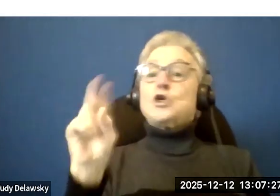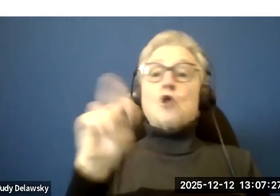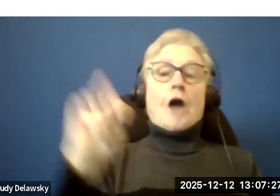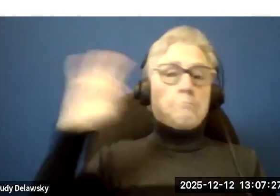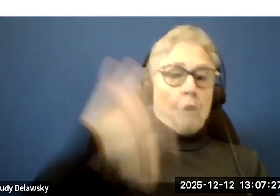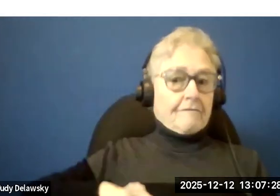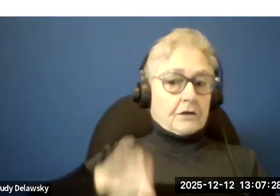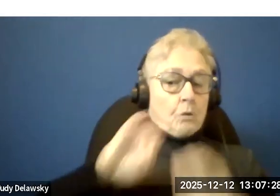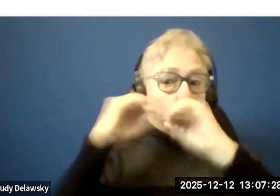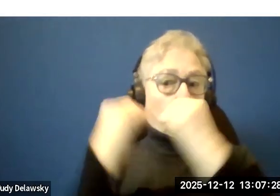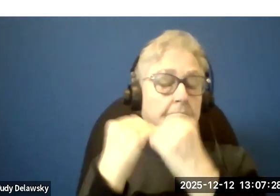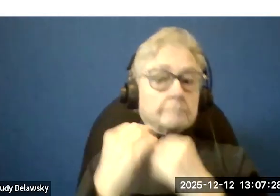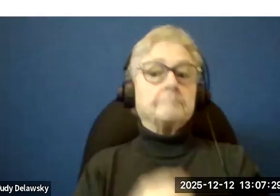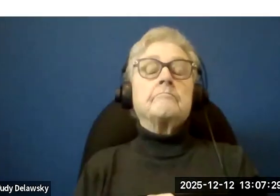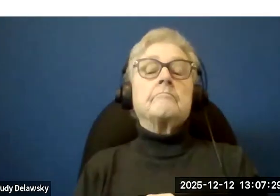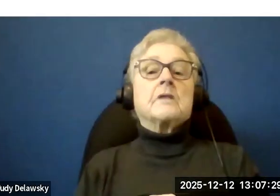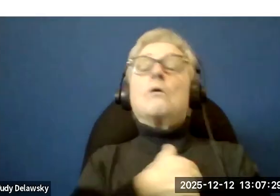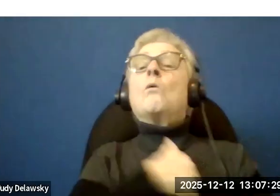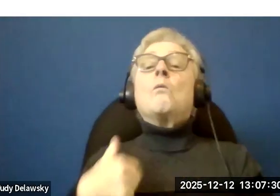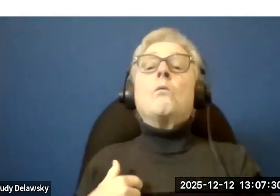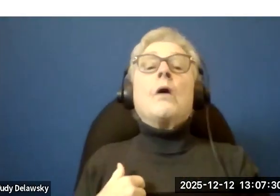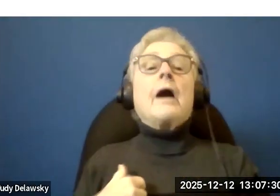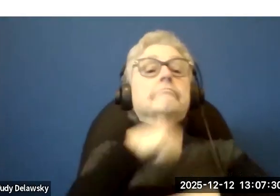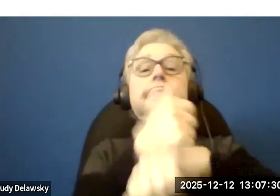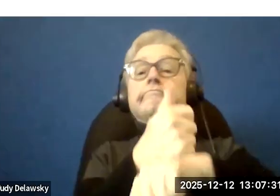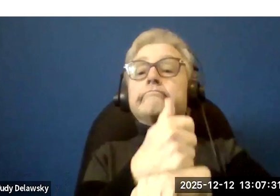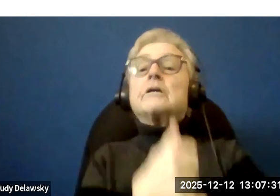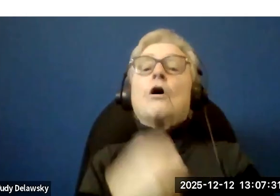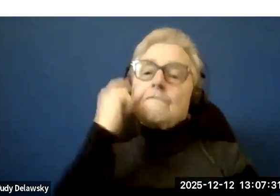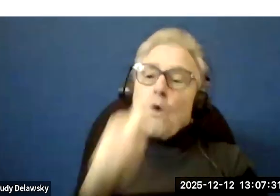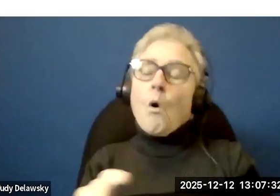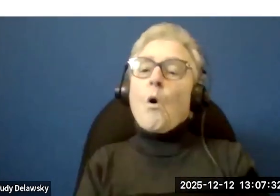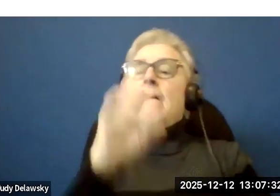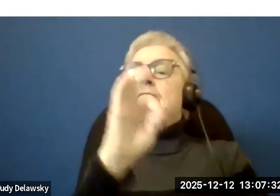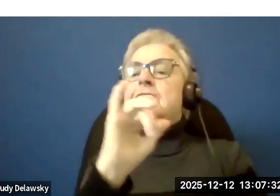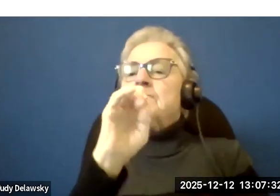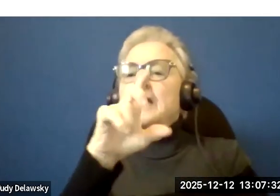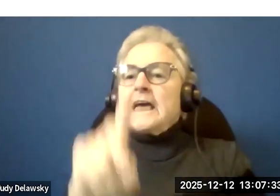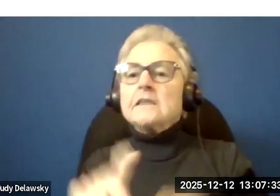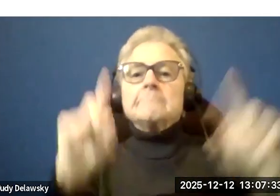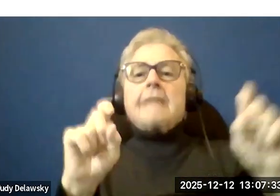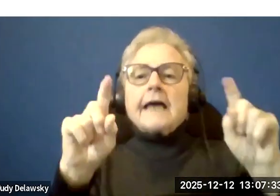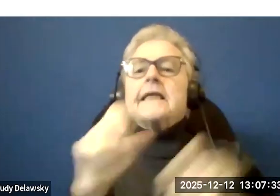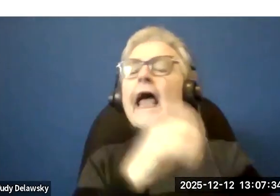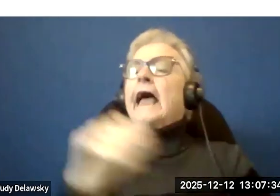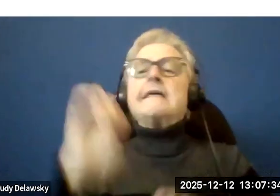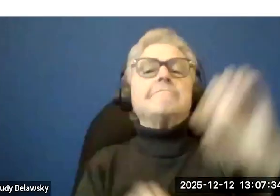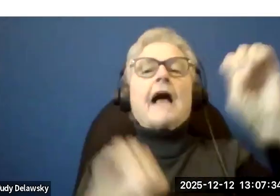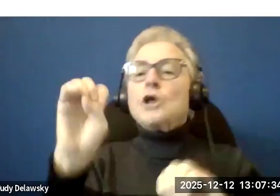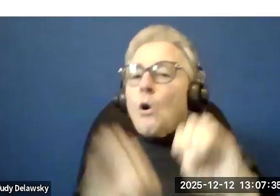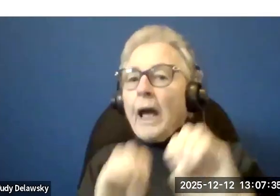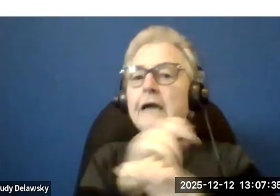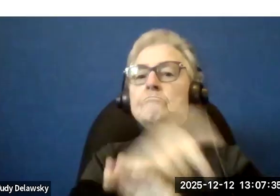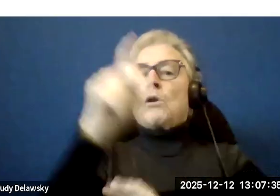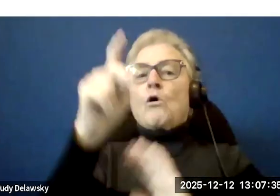and we were created specifically to develop, field test, and rigorously evaluate new programs. The other two partners on